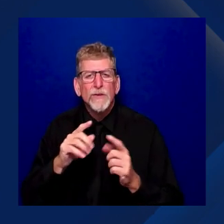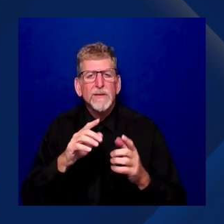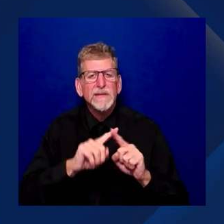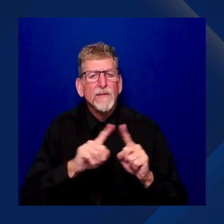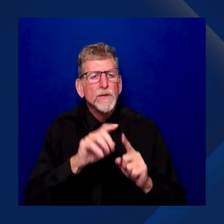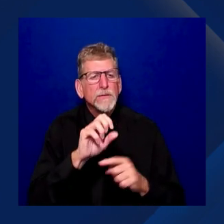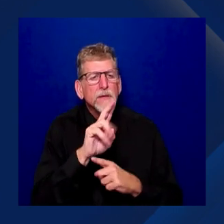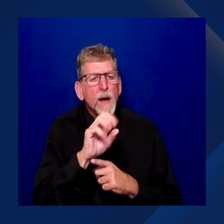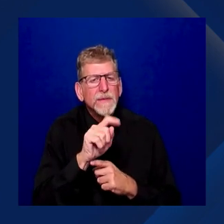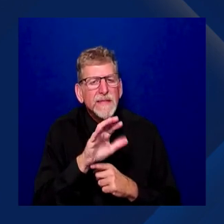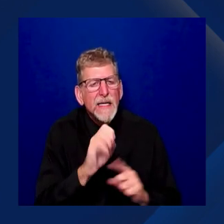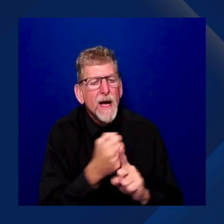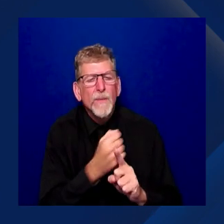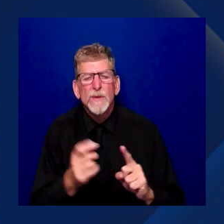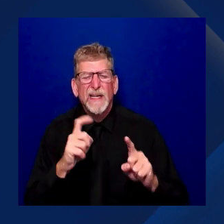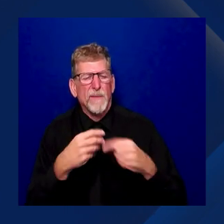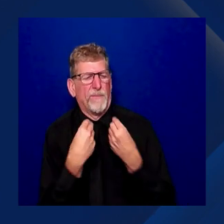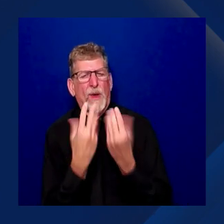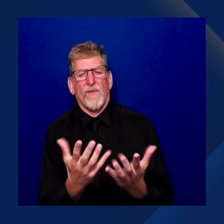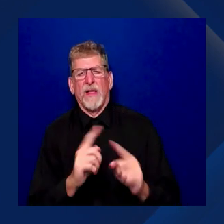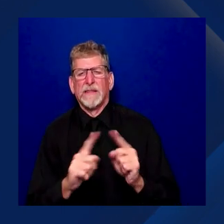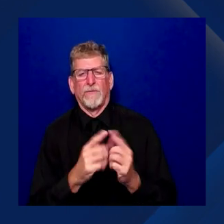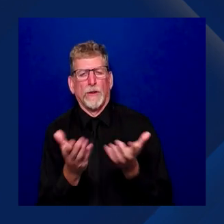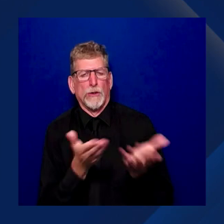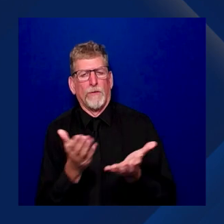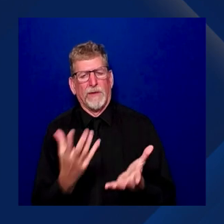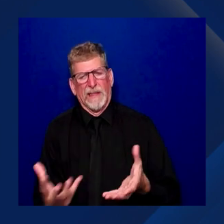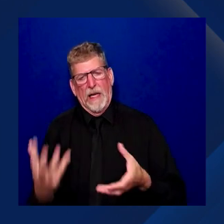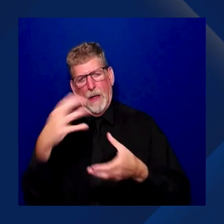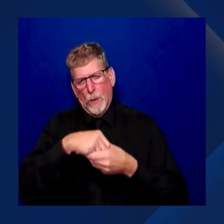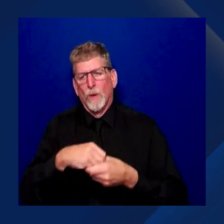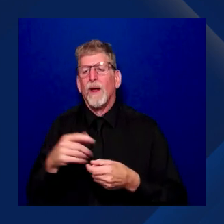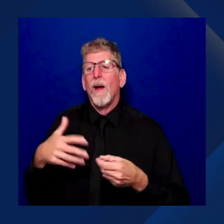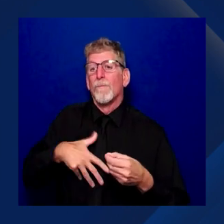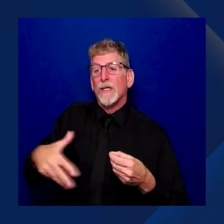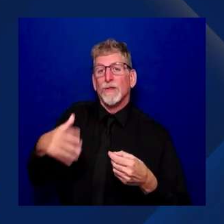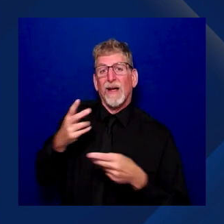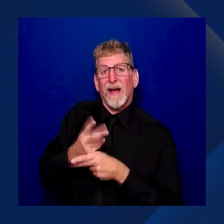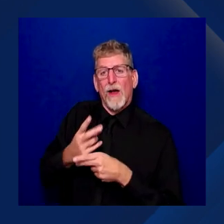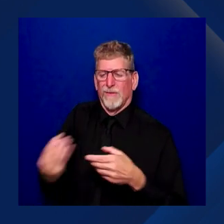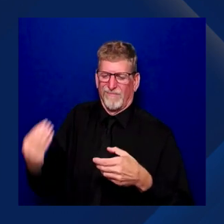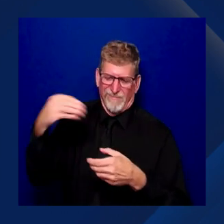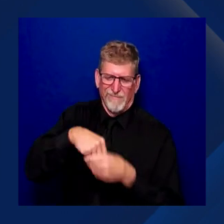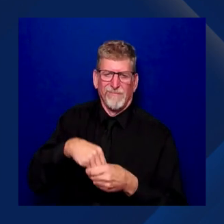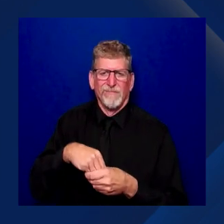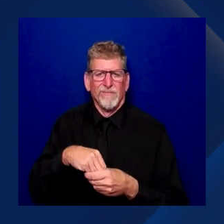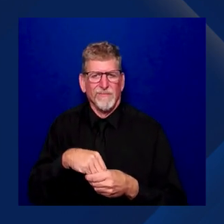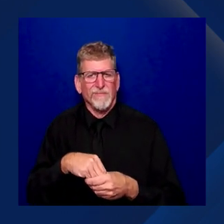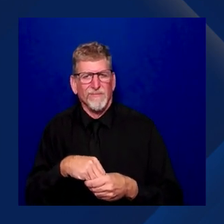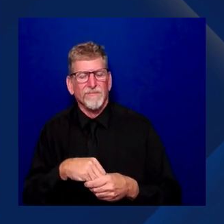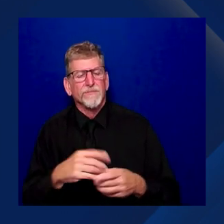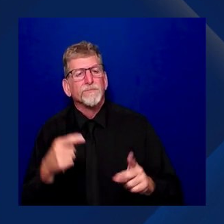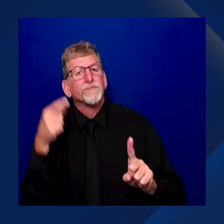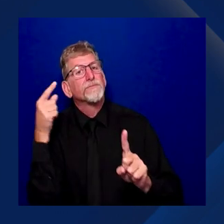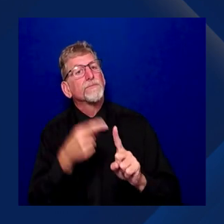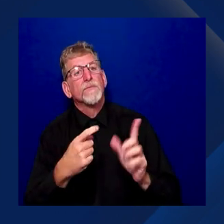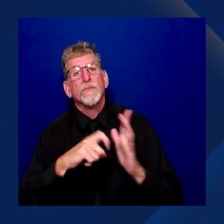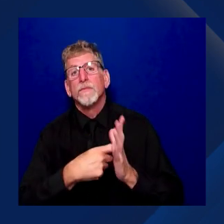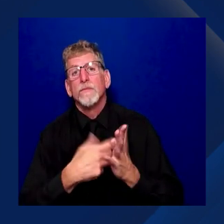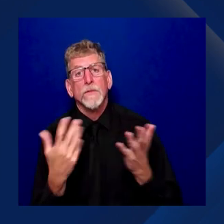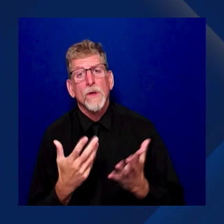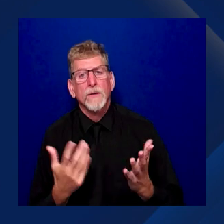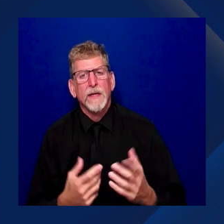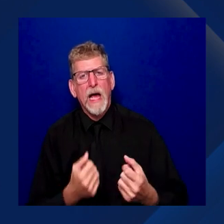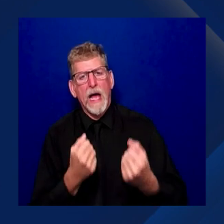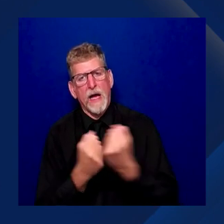on overall maternal health. In summary, the key areas that I would like to advocate for are resources allocated to enforce safety